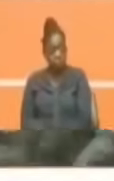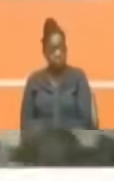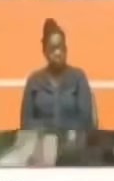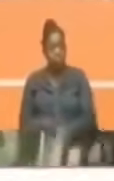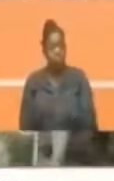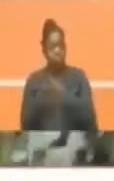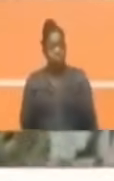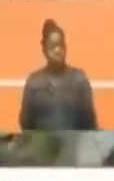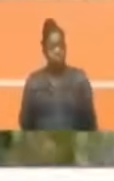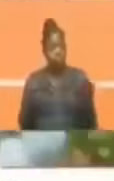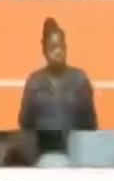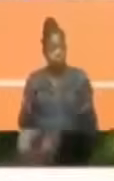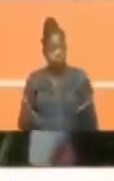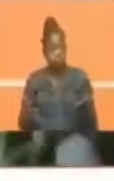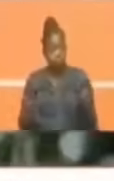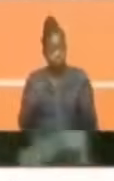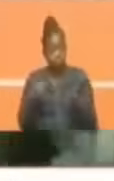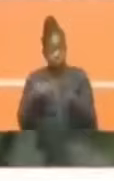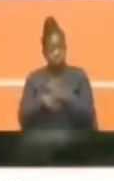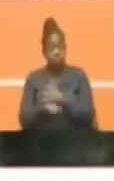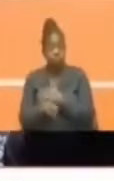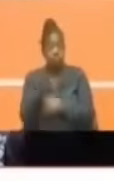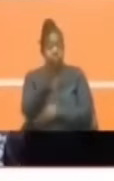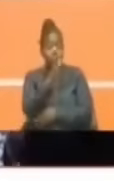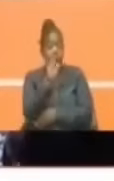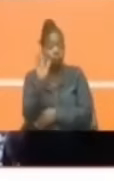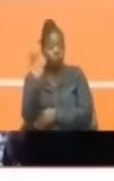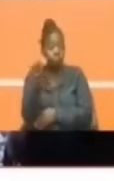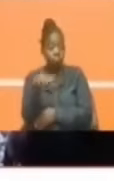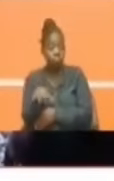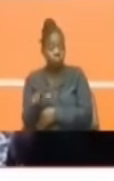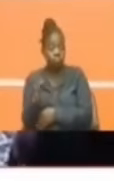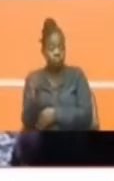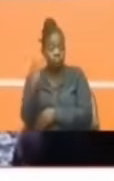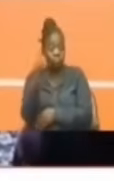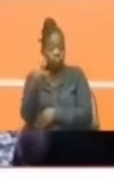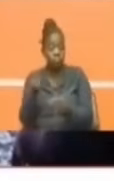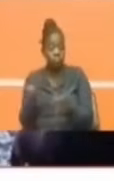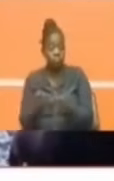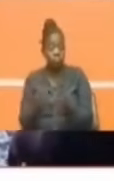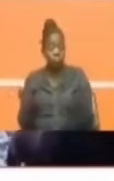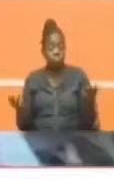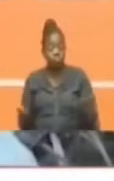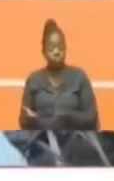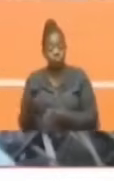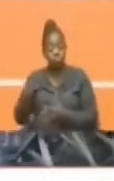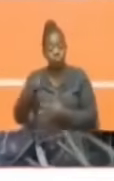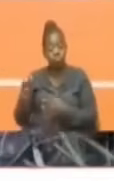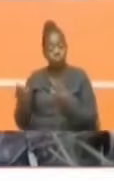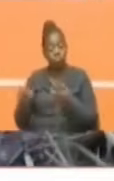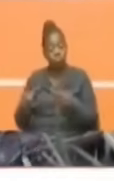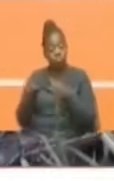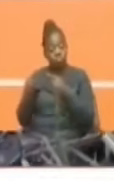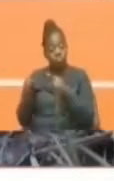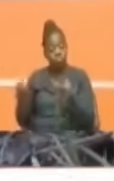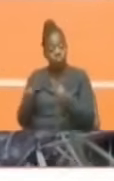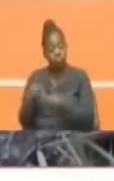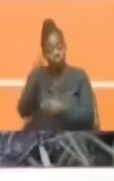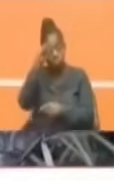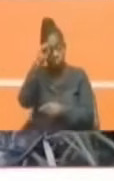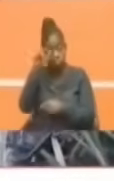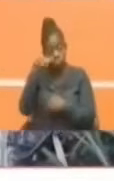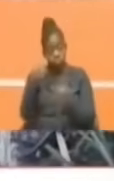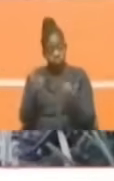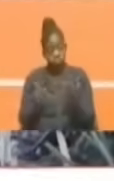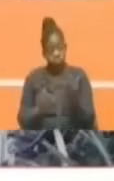Bangi obwedda basaayirira ebigere okusensera ekibira ky'ekyatokoolo okugguka mu kifo omugga we gwetonze. Ebyalo omugga gye gwetonze nkati